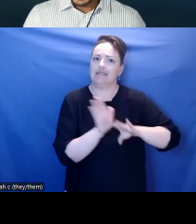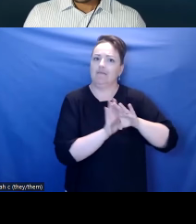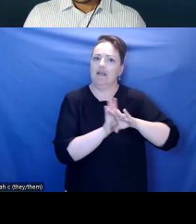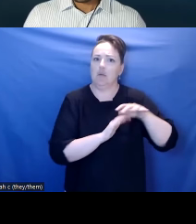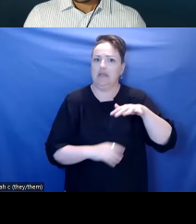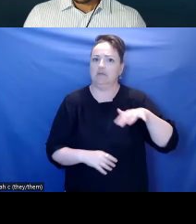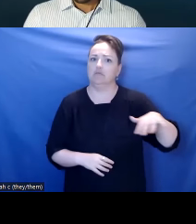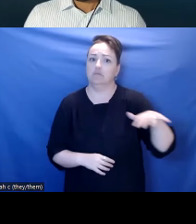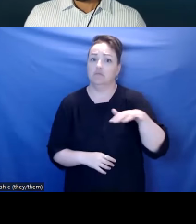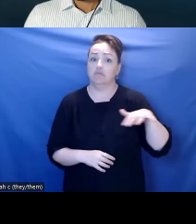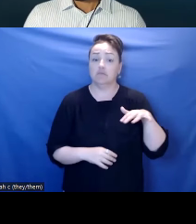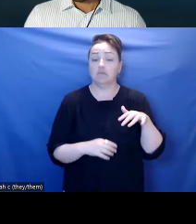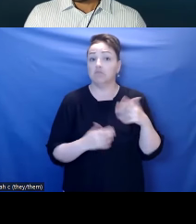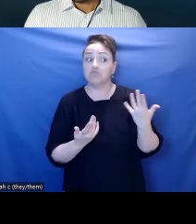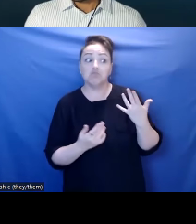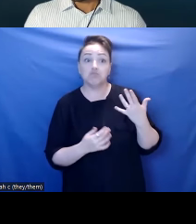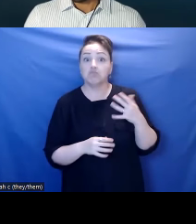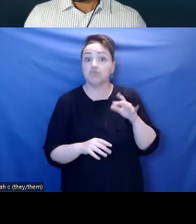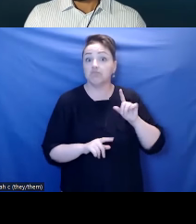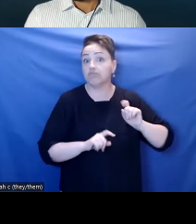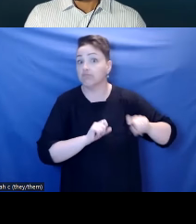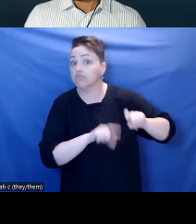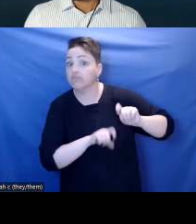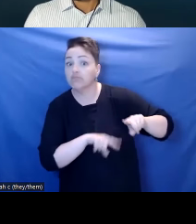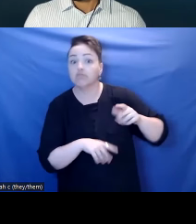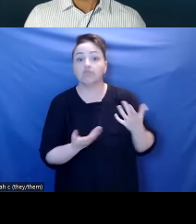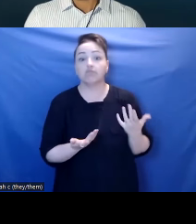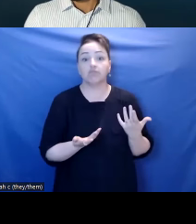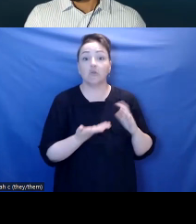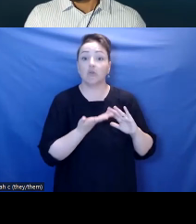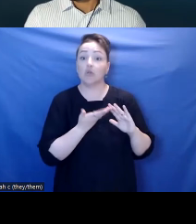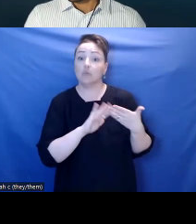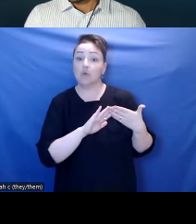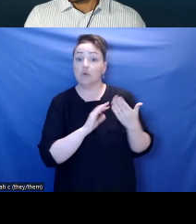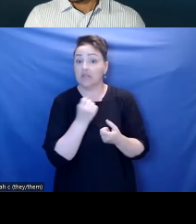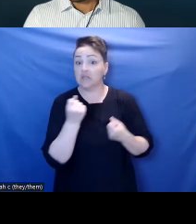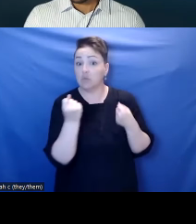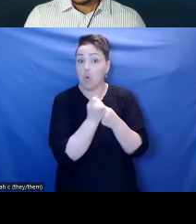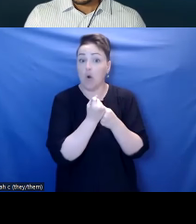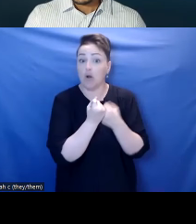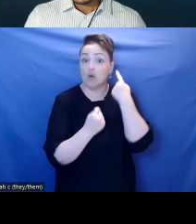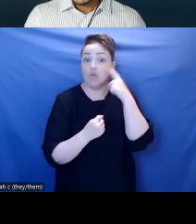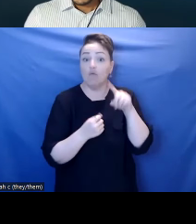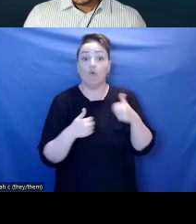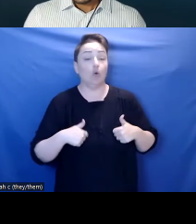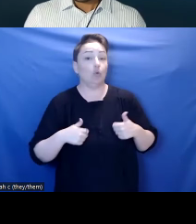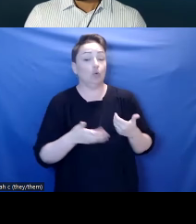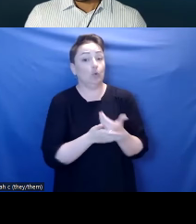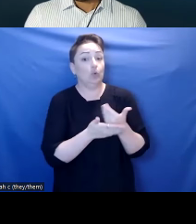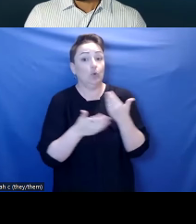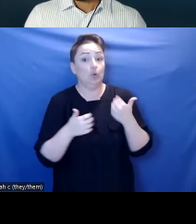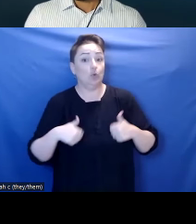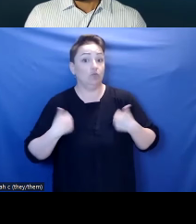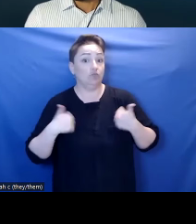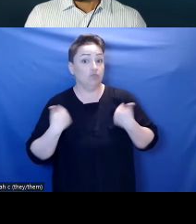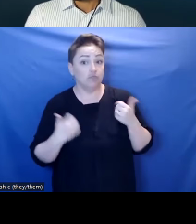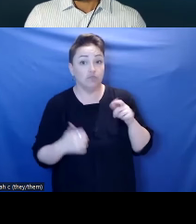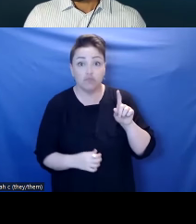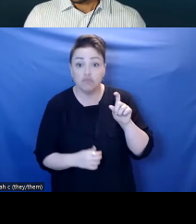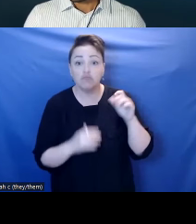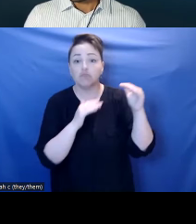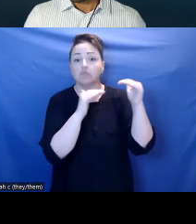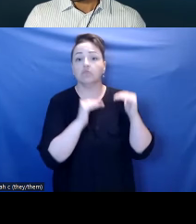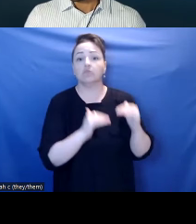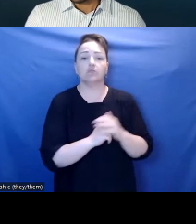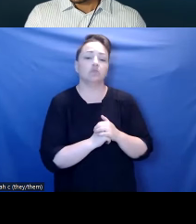would ask is there community support for residential development along these retail commercial corridors? Is there a community